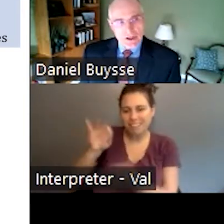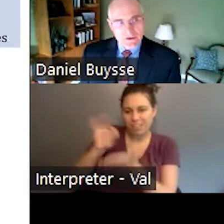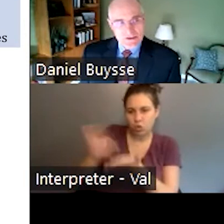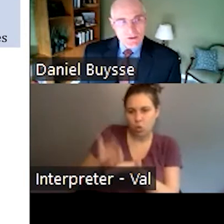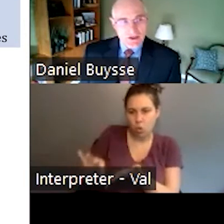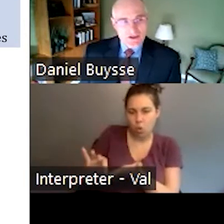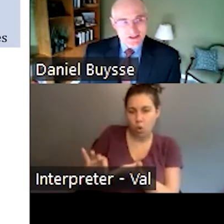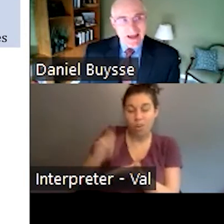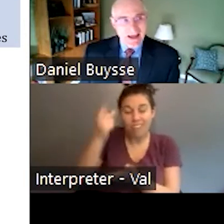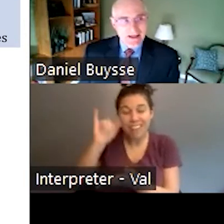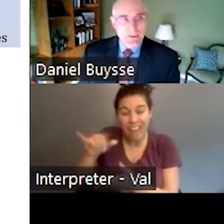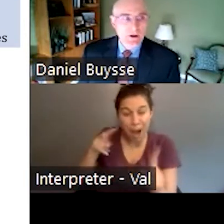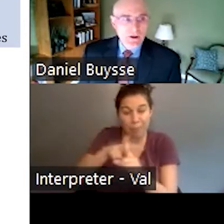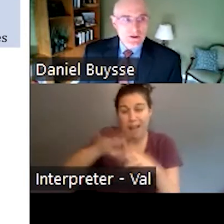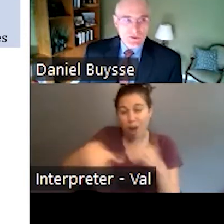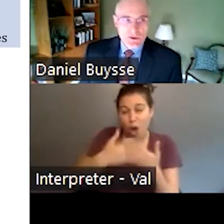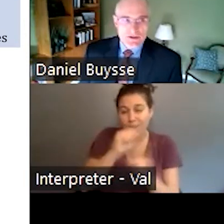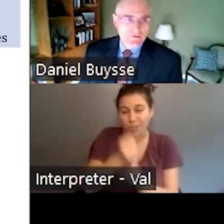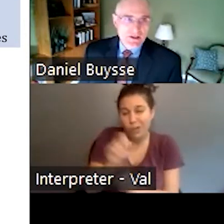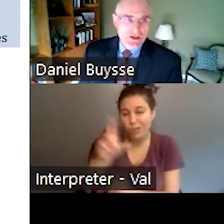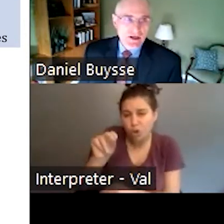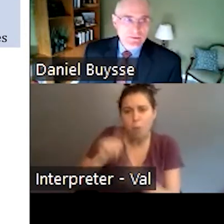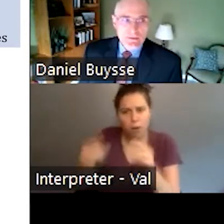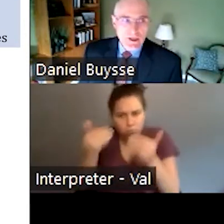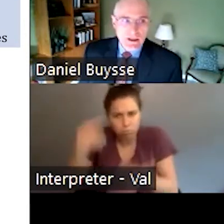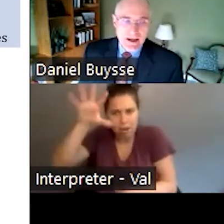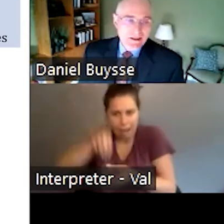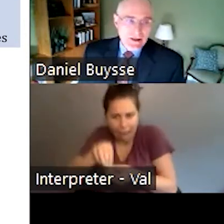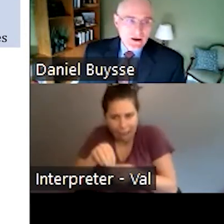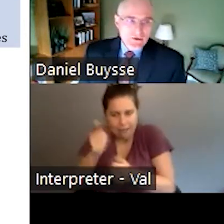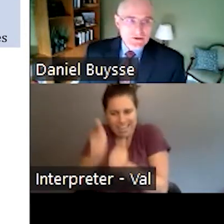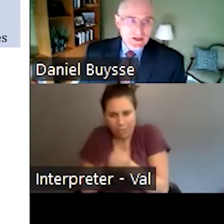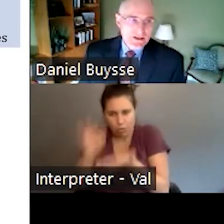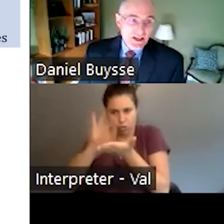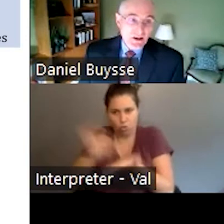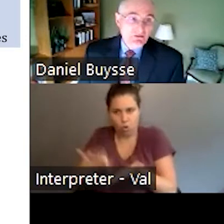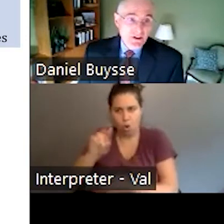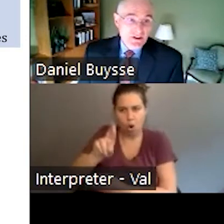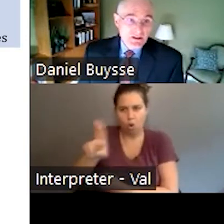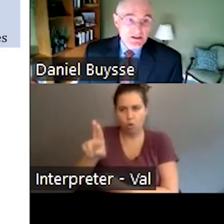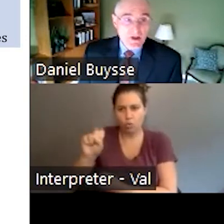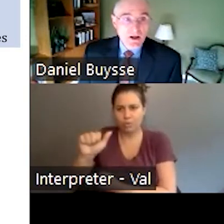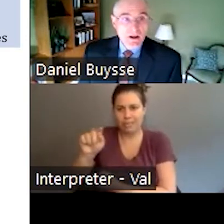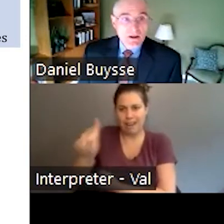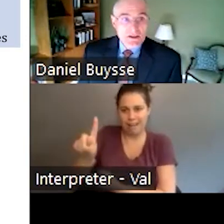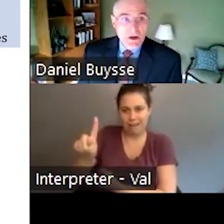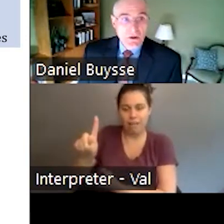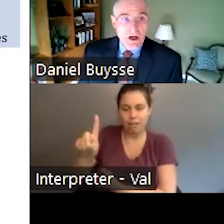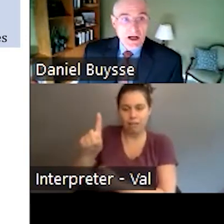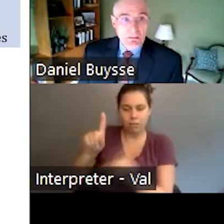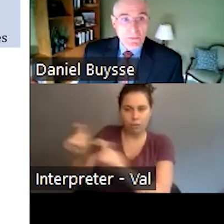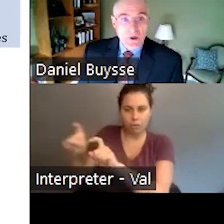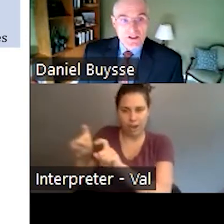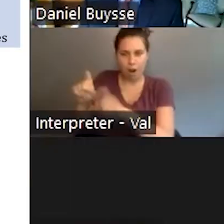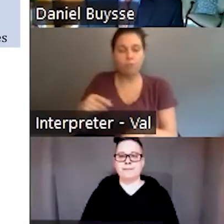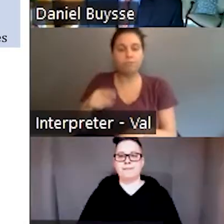work in every situation. Just add up the scores of each item on the RU-sated scale, for instance.